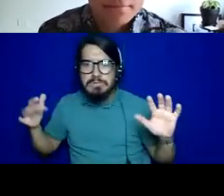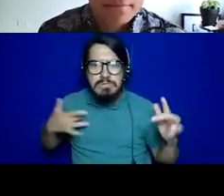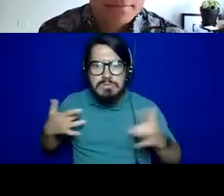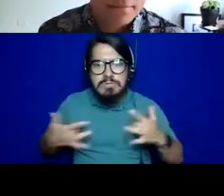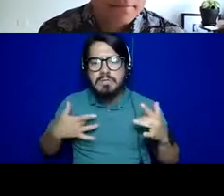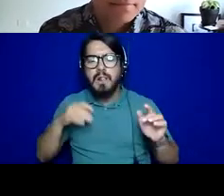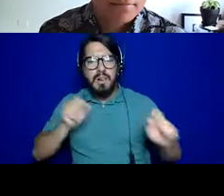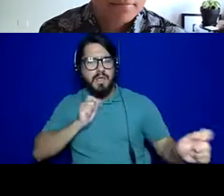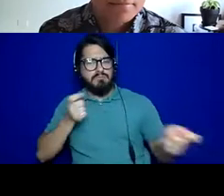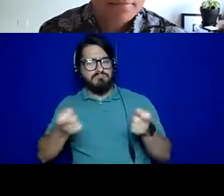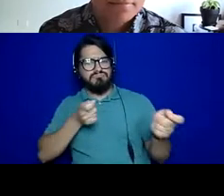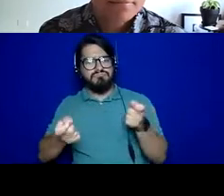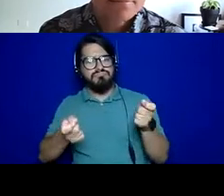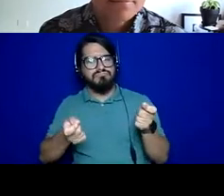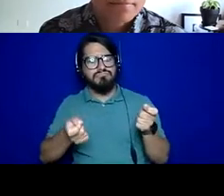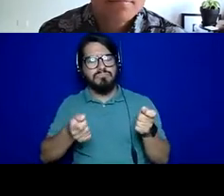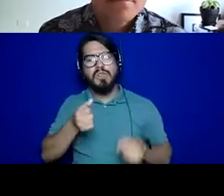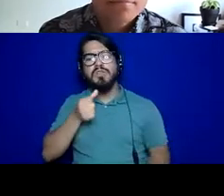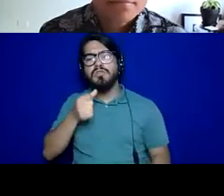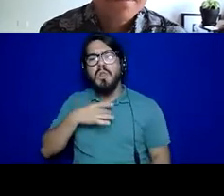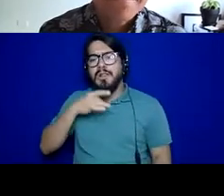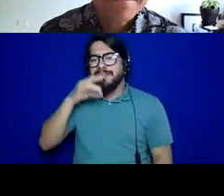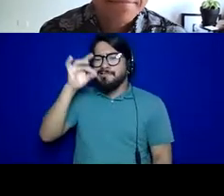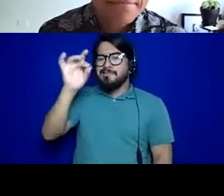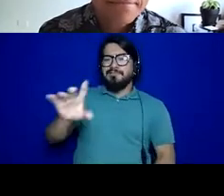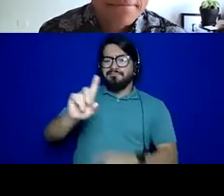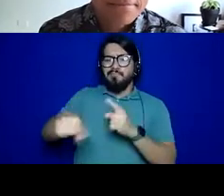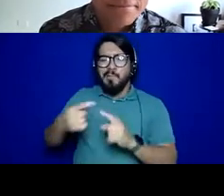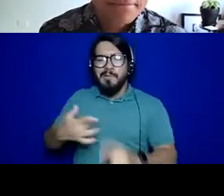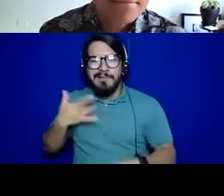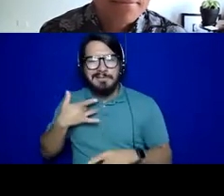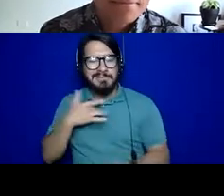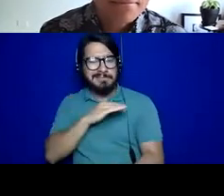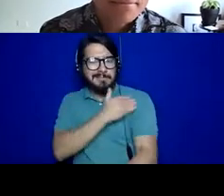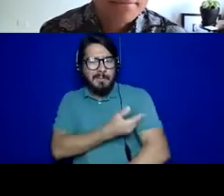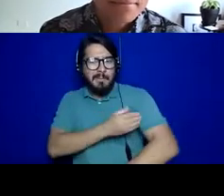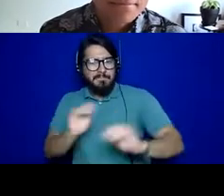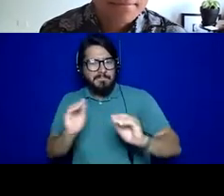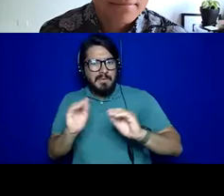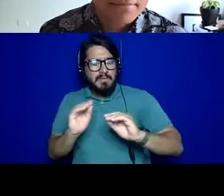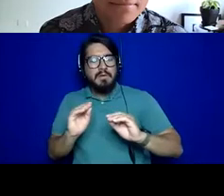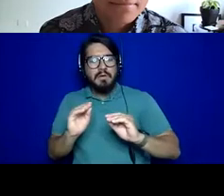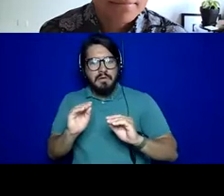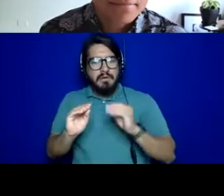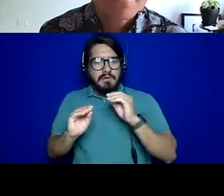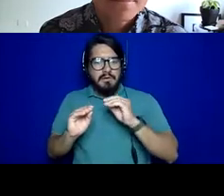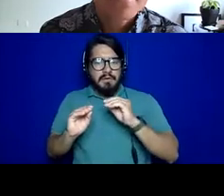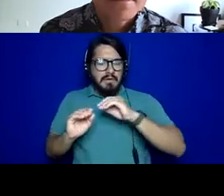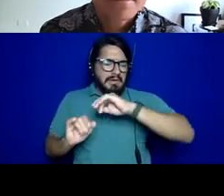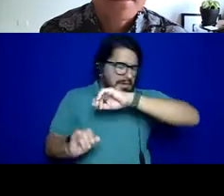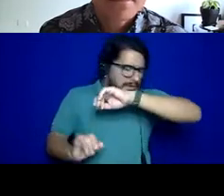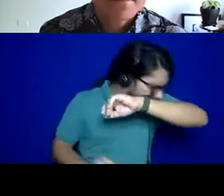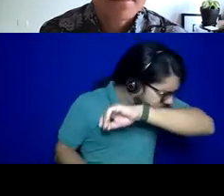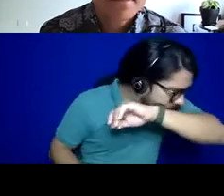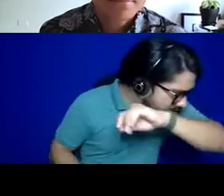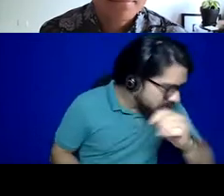So I don't like feel powerless against it. Or if folks feel that way that I like talk with or something,